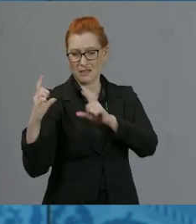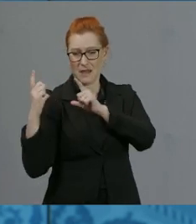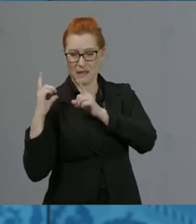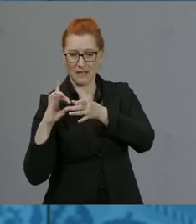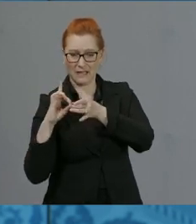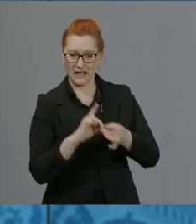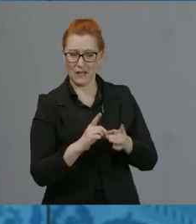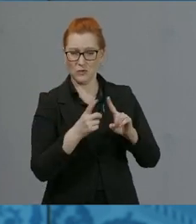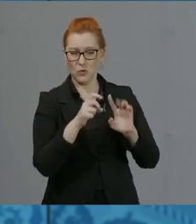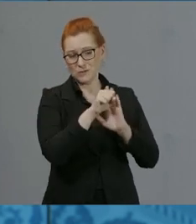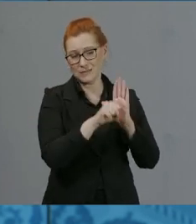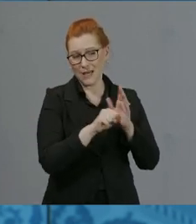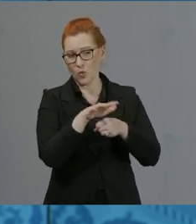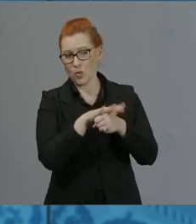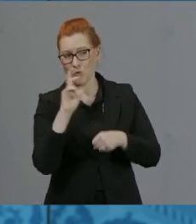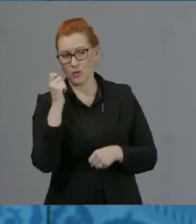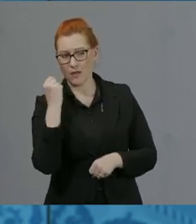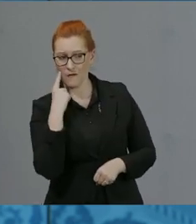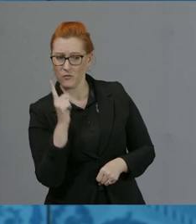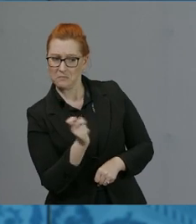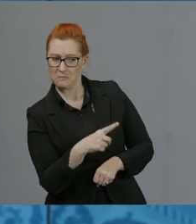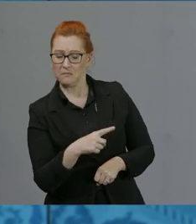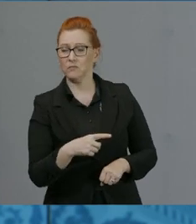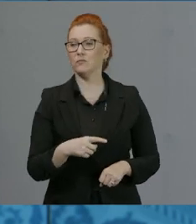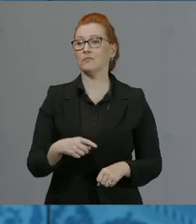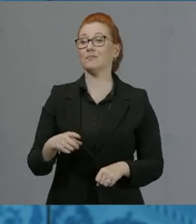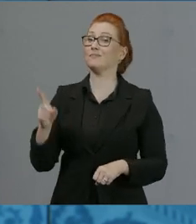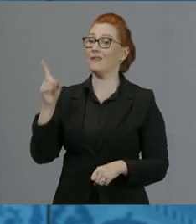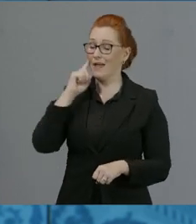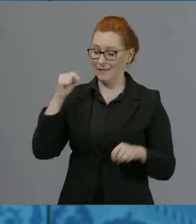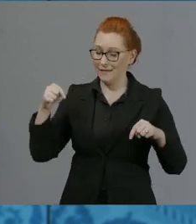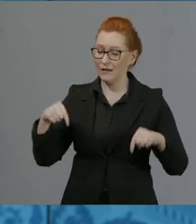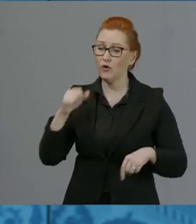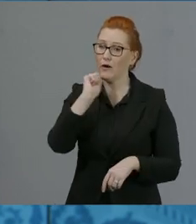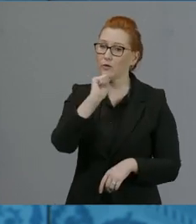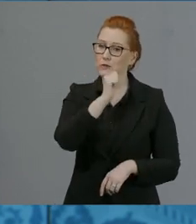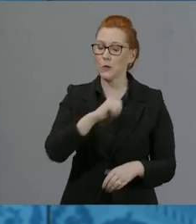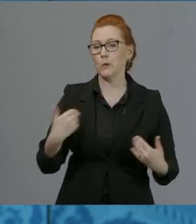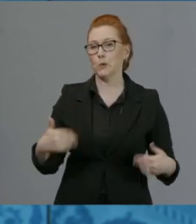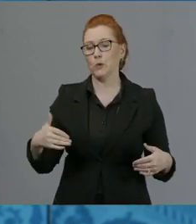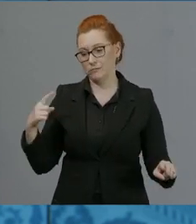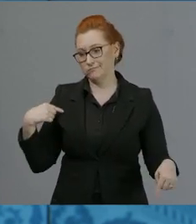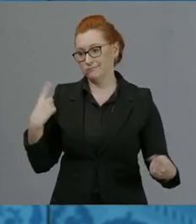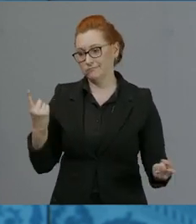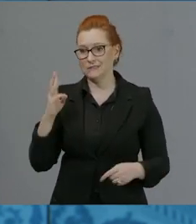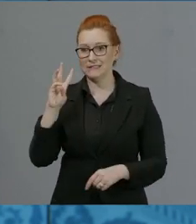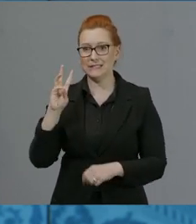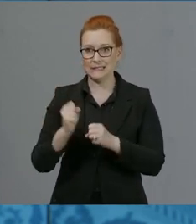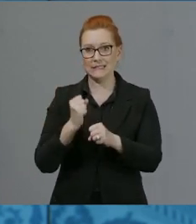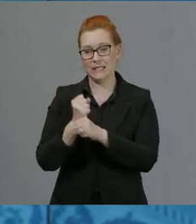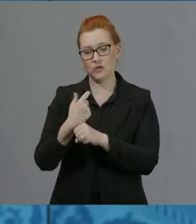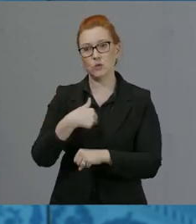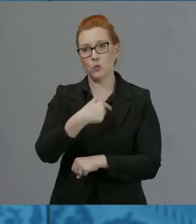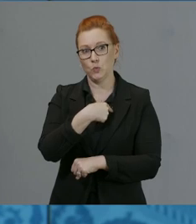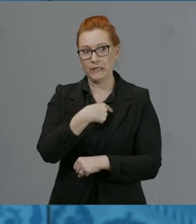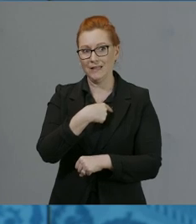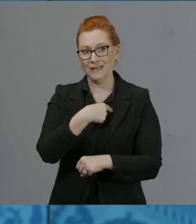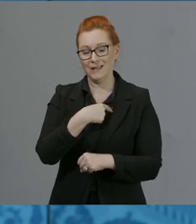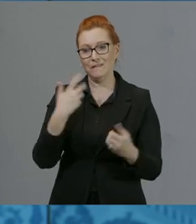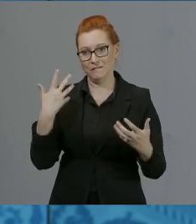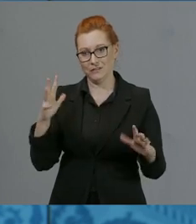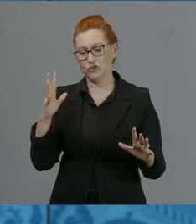government? I think in Arizona, we've made tough decisions over the last 6 years. I'm